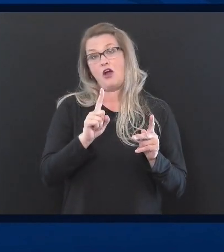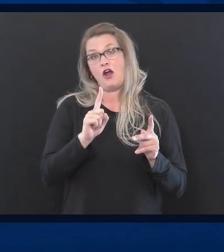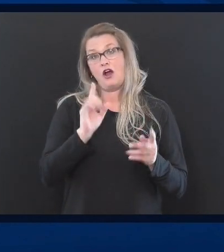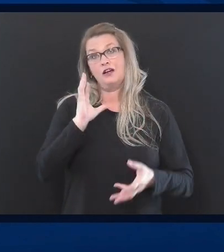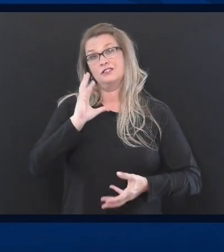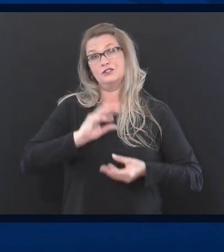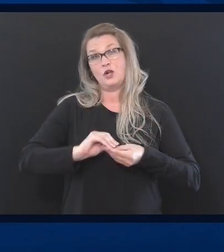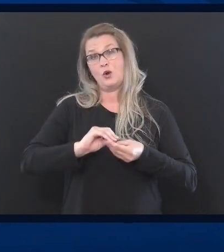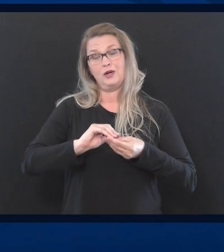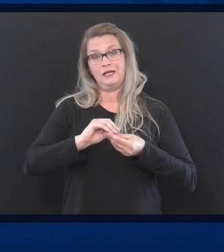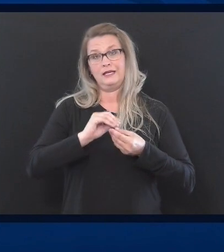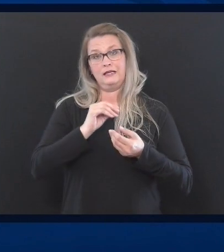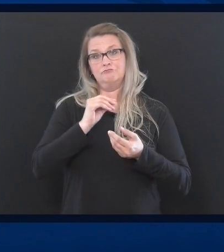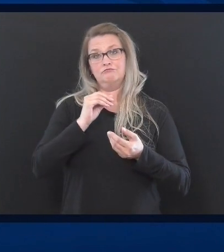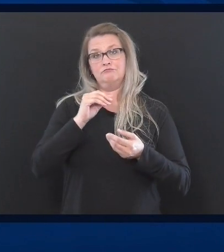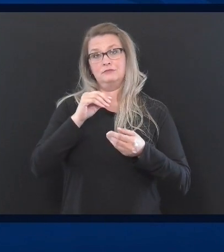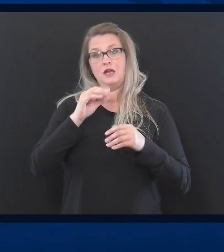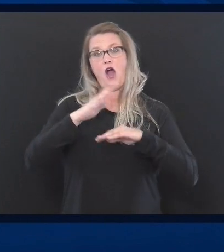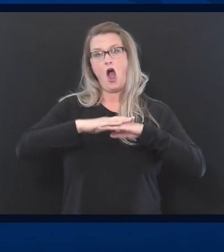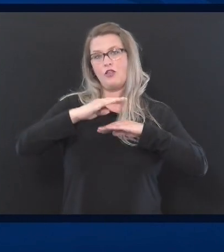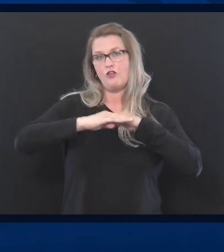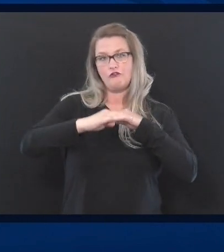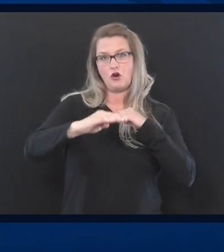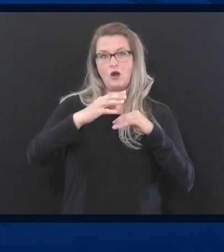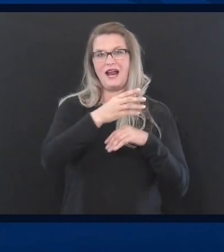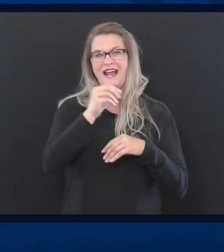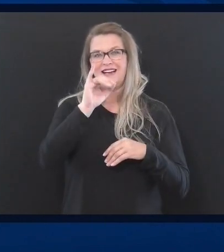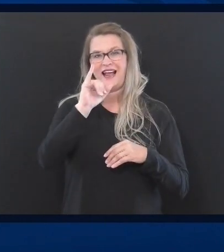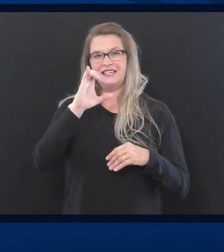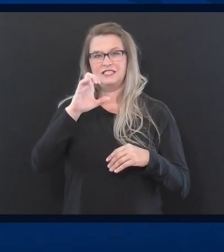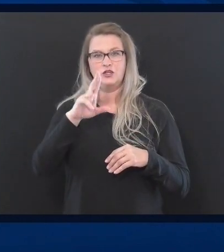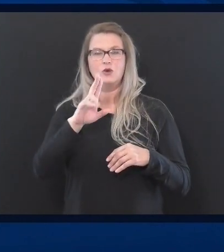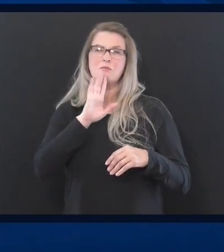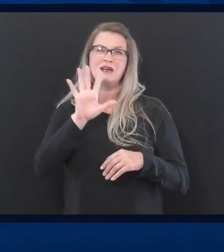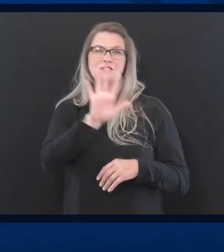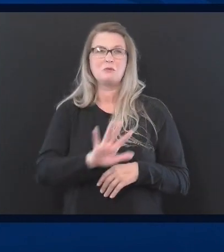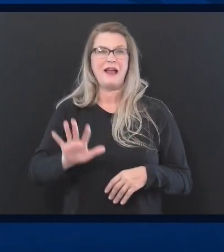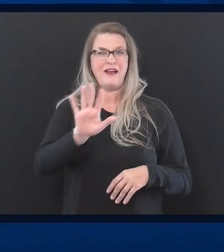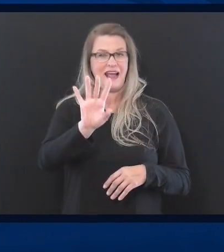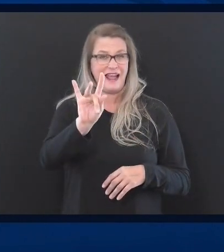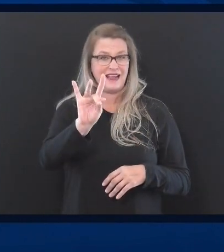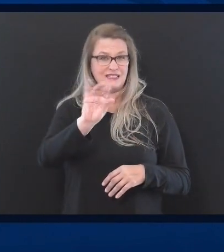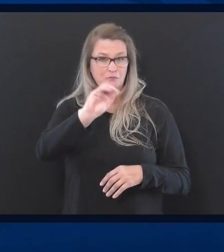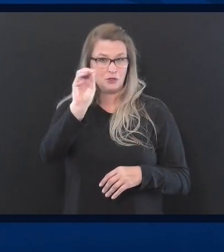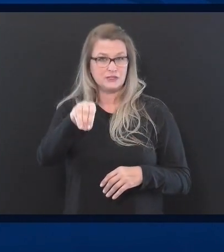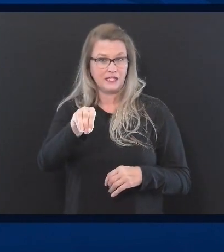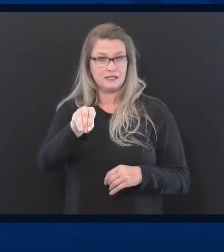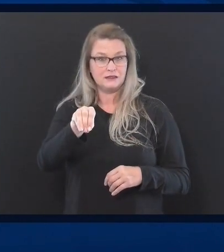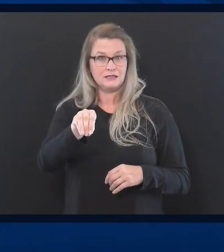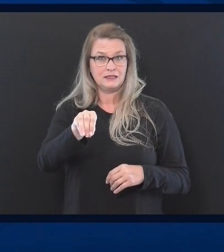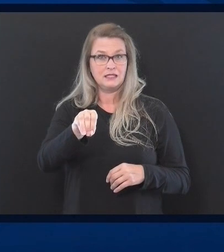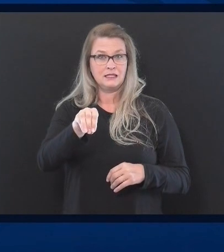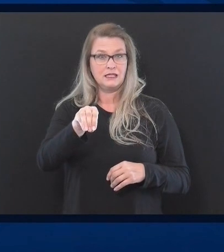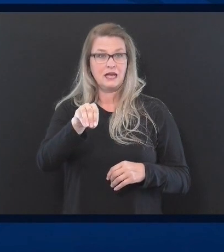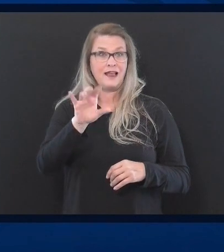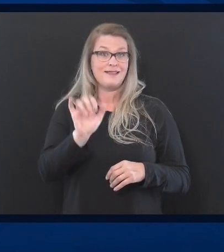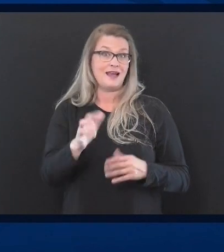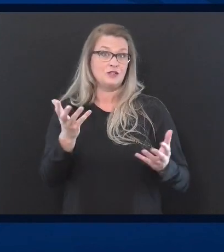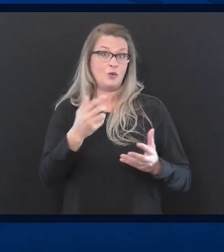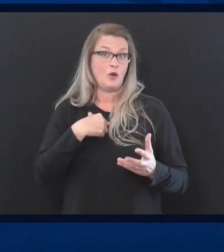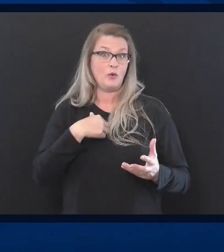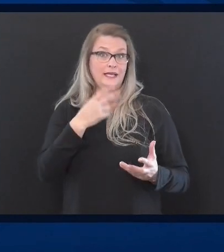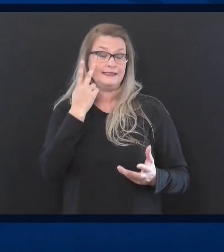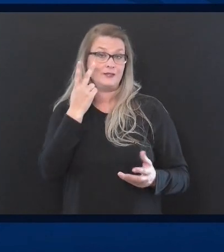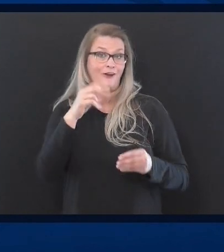Total in the hospital on the floor and in the ICU is about 18%, which is what we also saw in